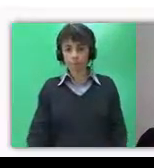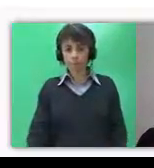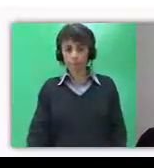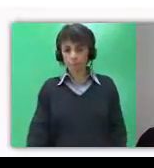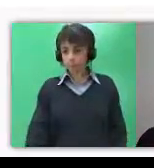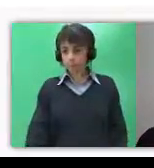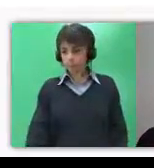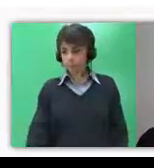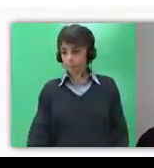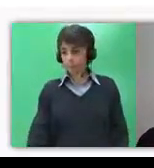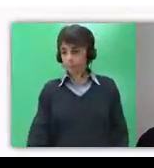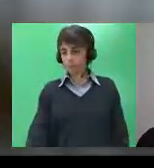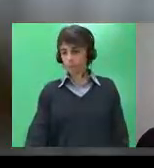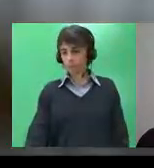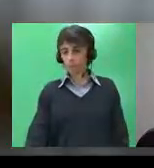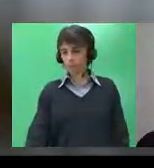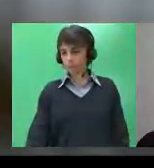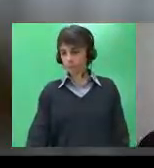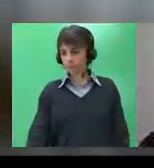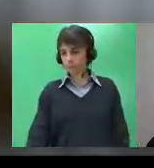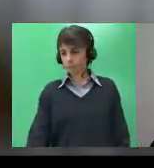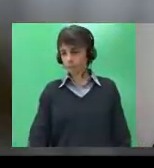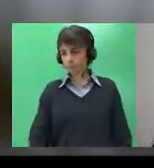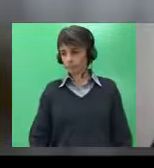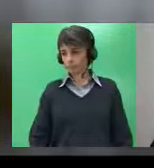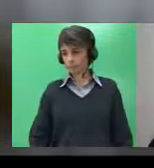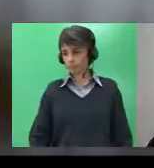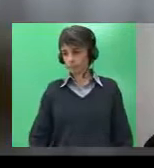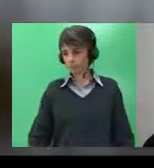If you could play that, please, if it's possible.